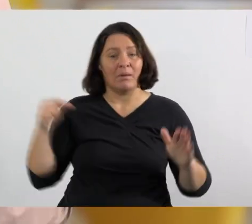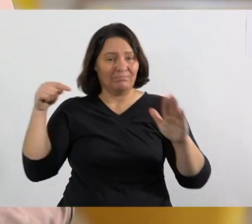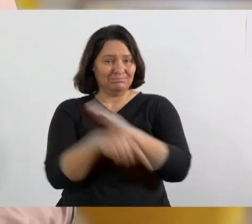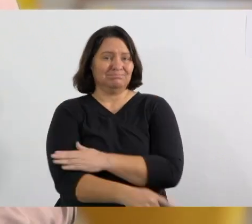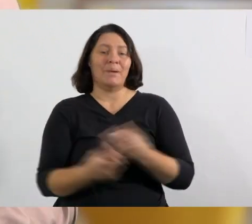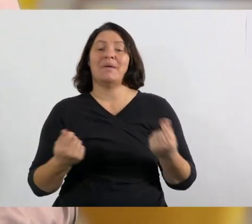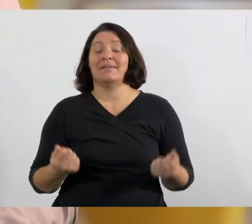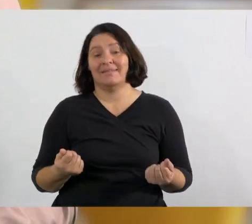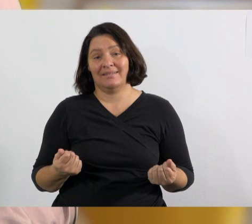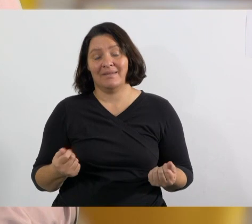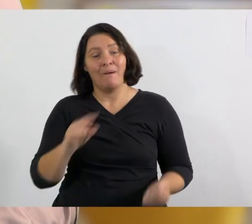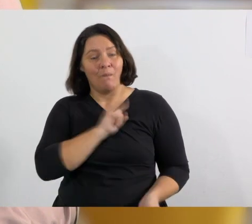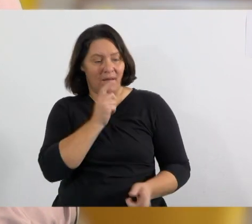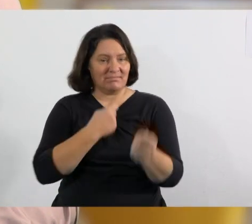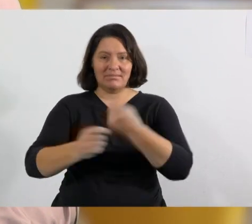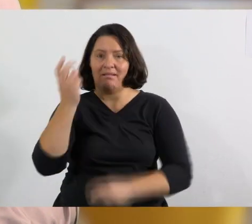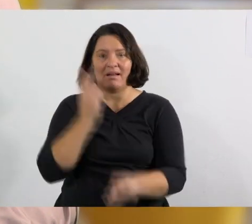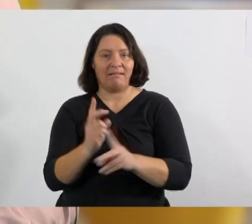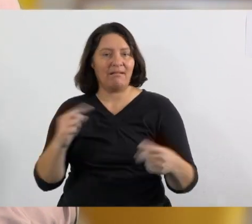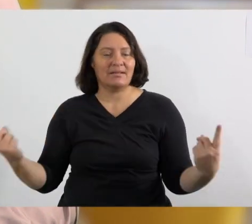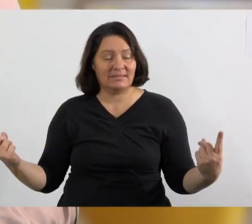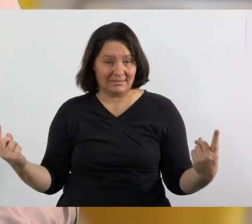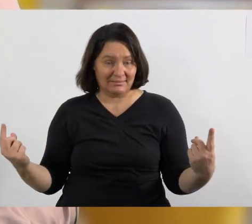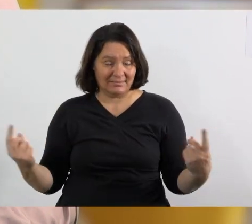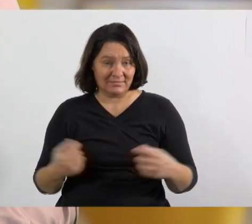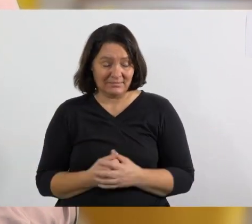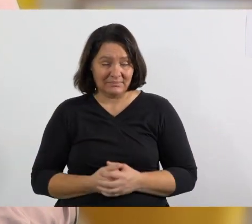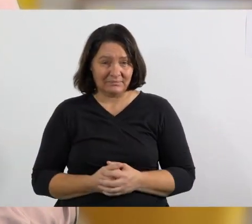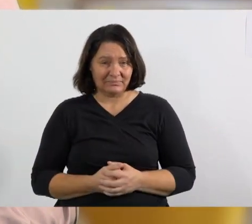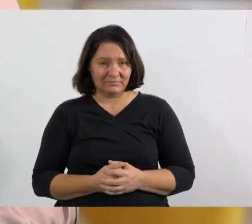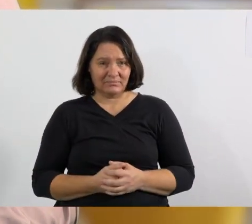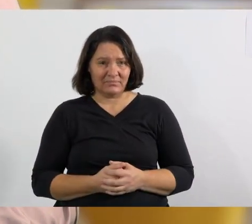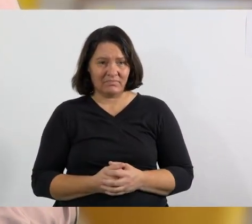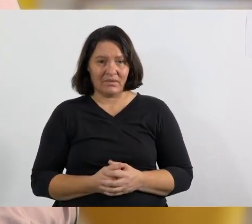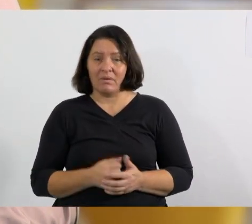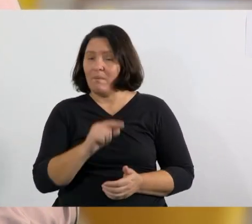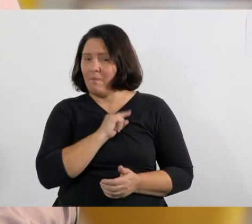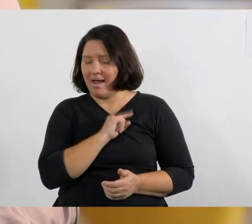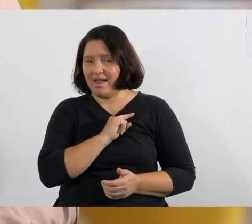be recovered if stock is not well looked after.